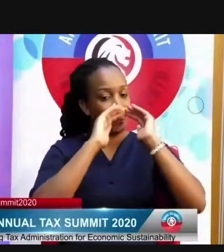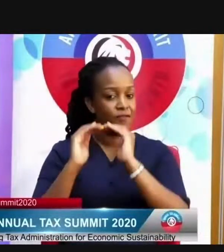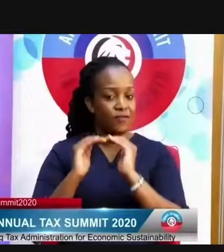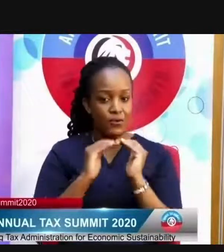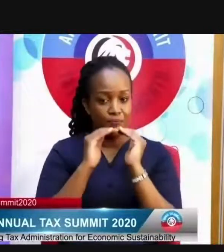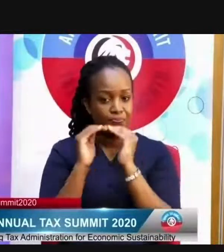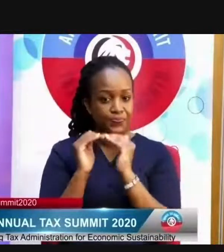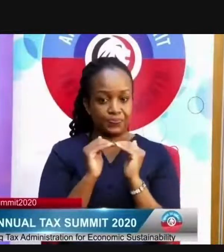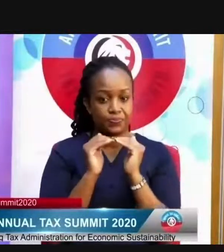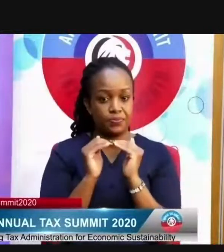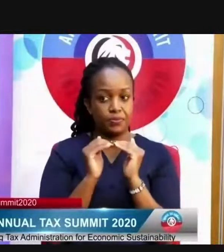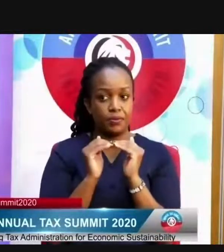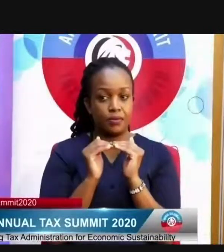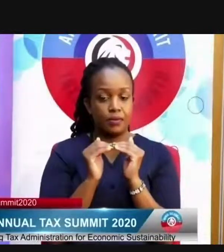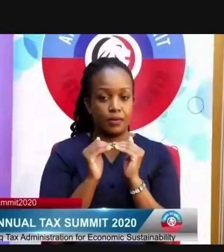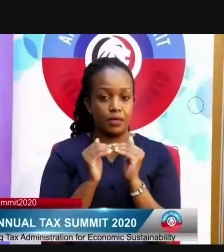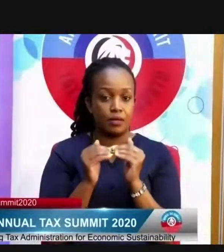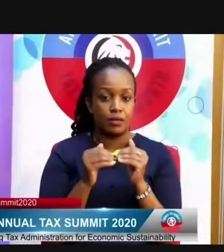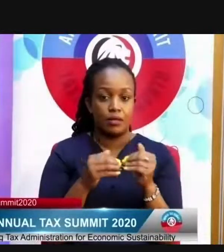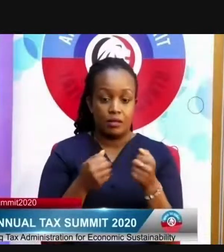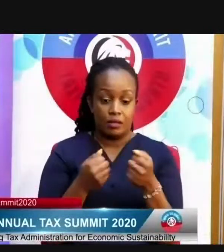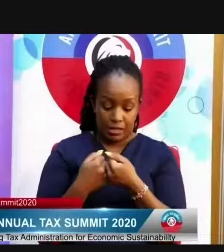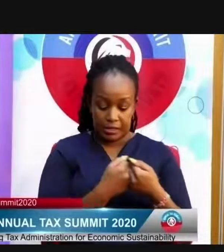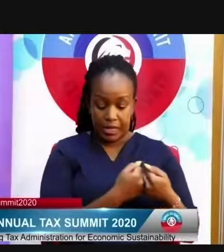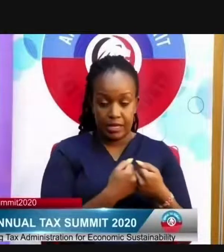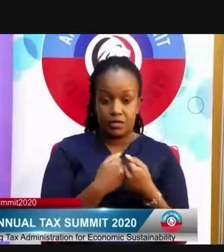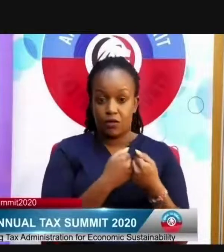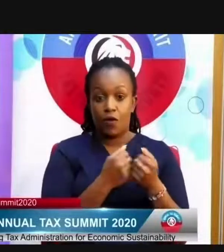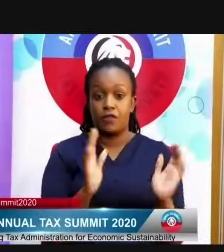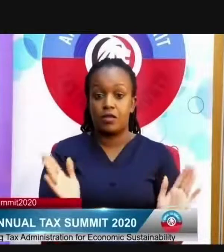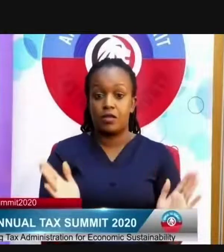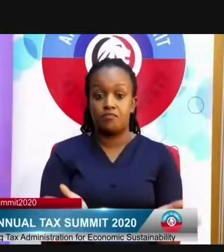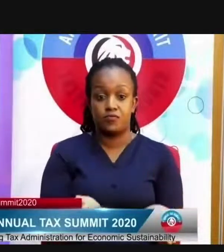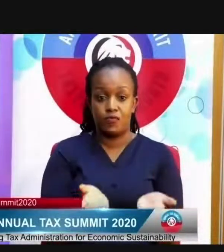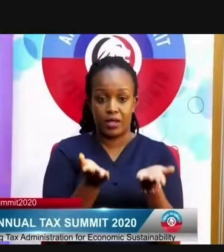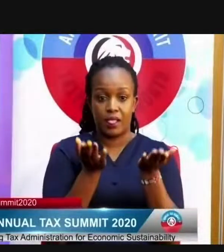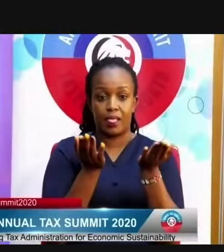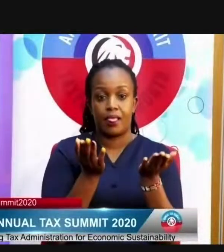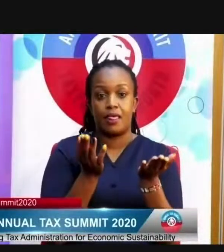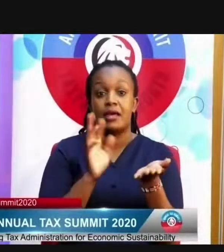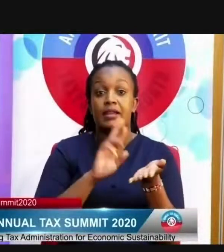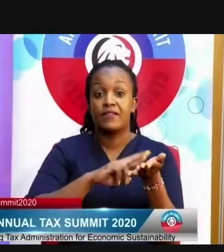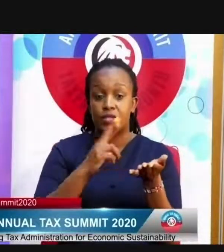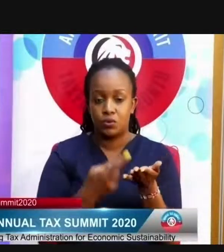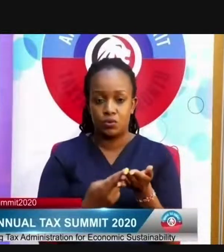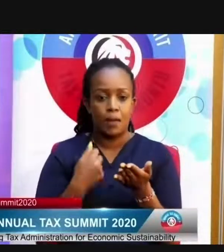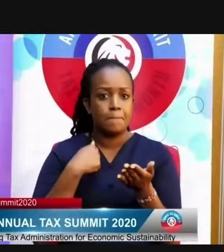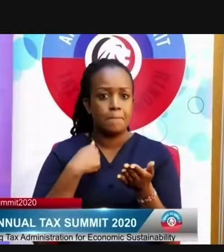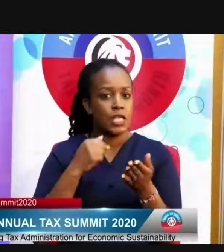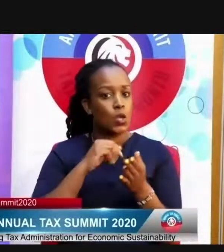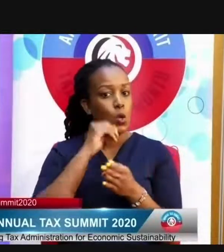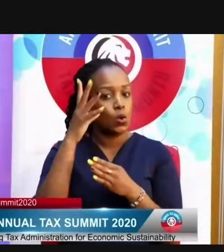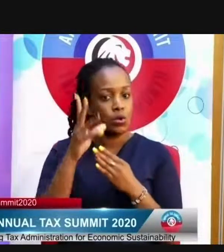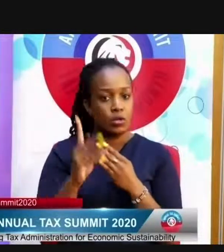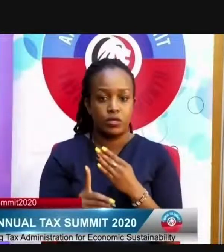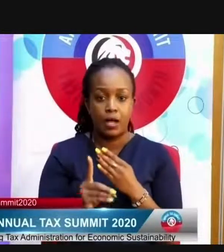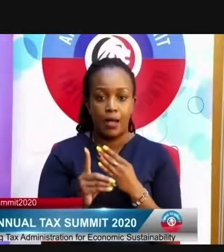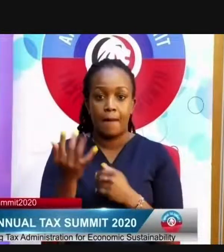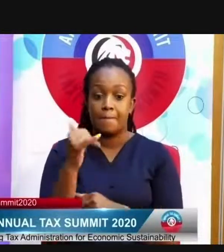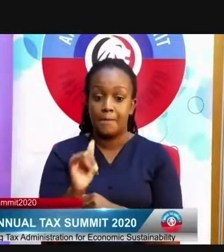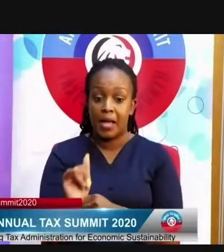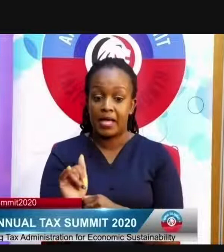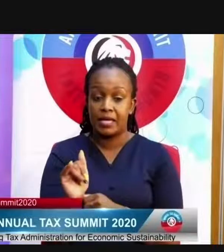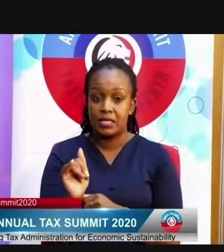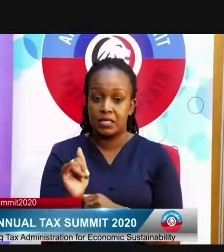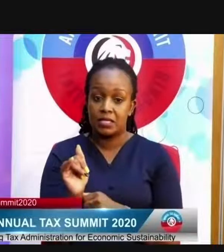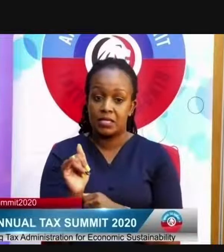the challenge of improving revenue collection. Let me conclude by raising one or two high-level areas where